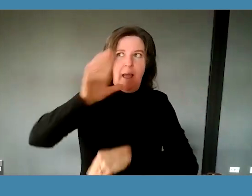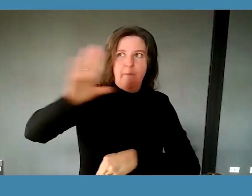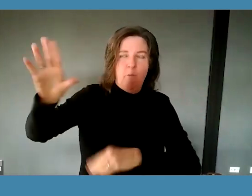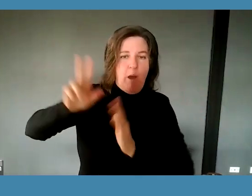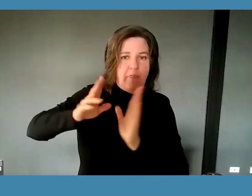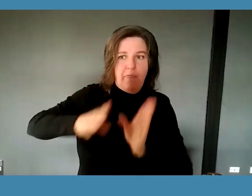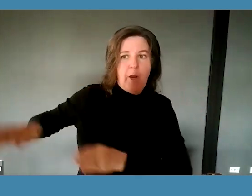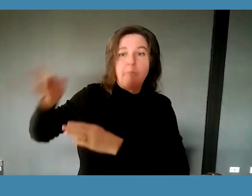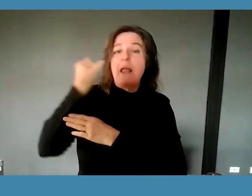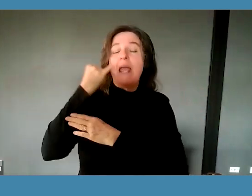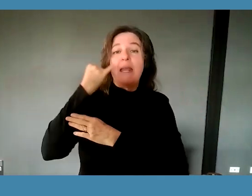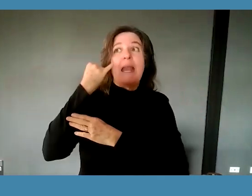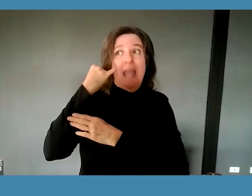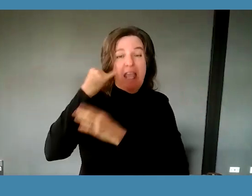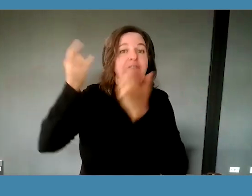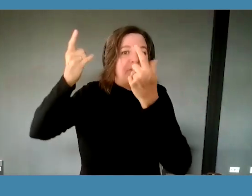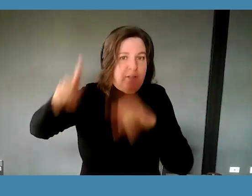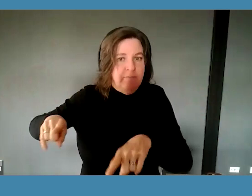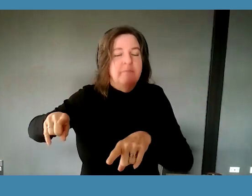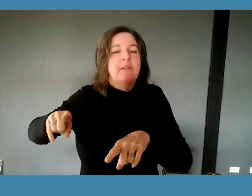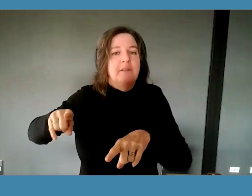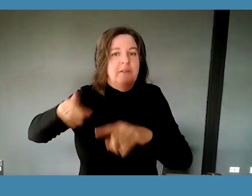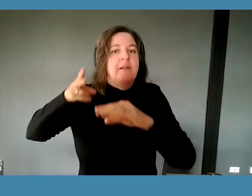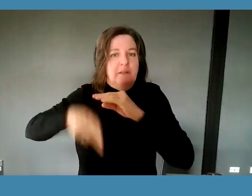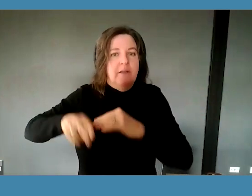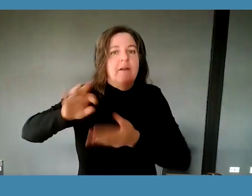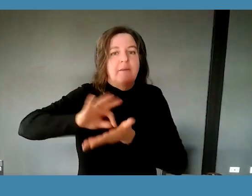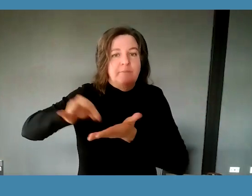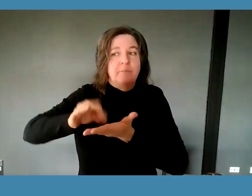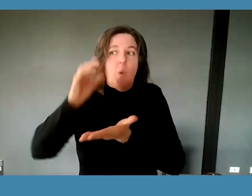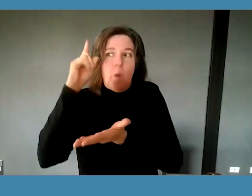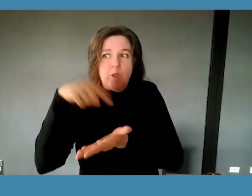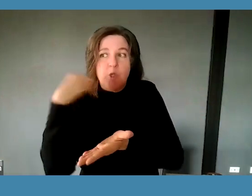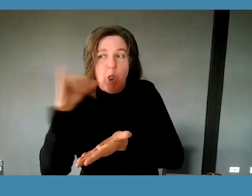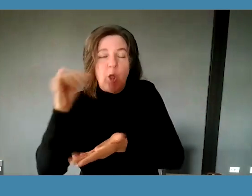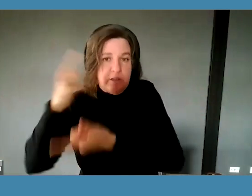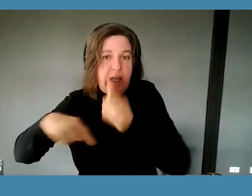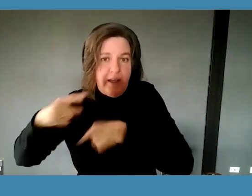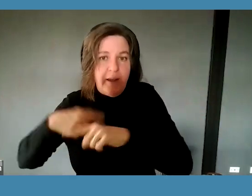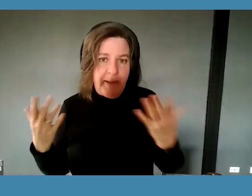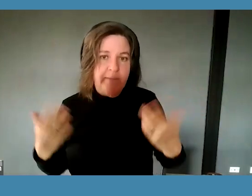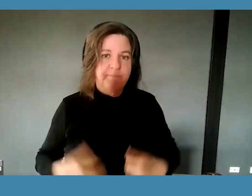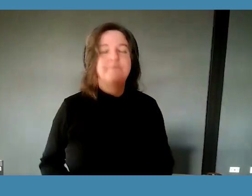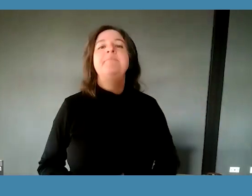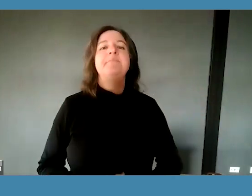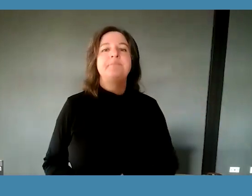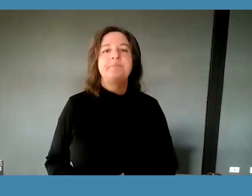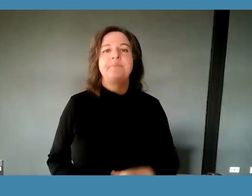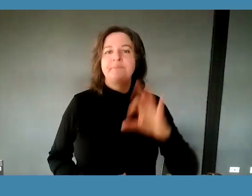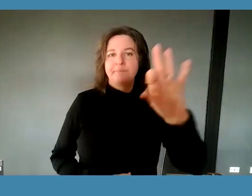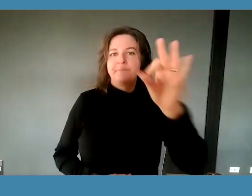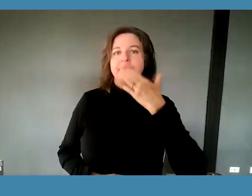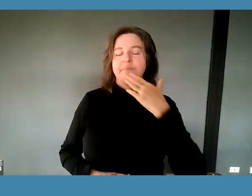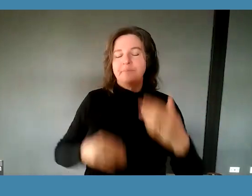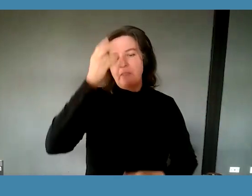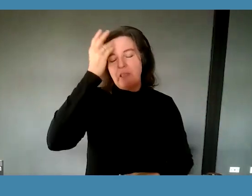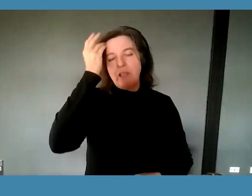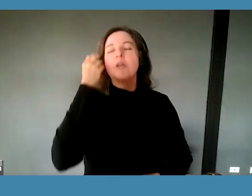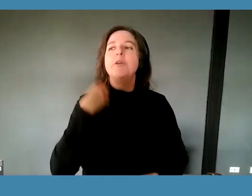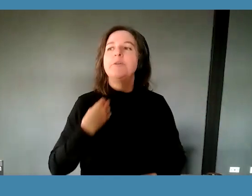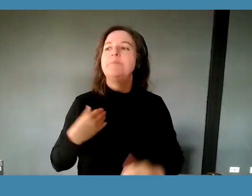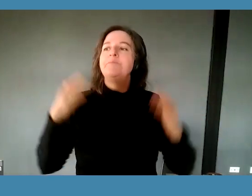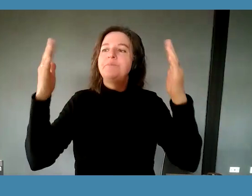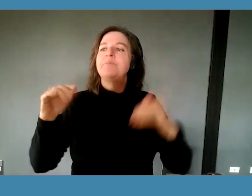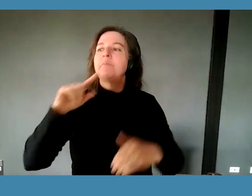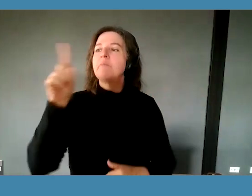if there were significant cuts to Medicaid, which it looks like might be coming our way. Okay, thank you. Our next